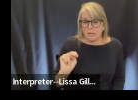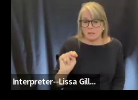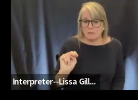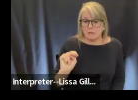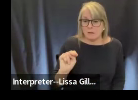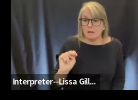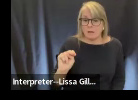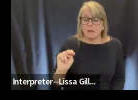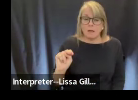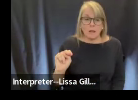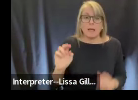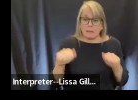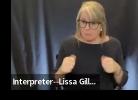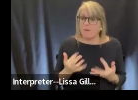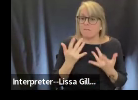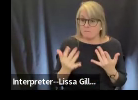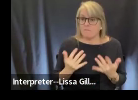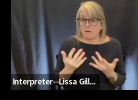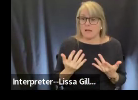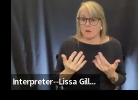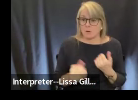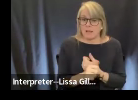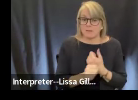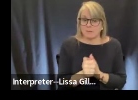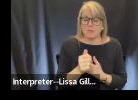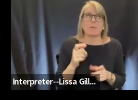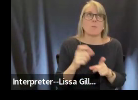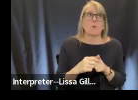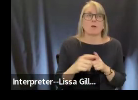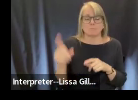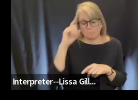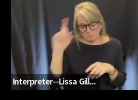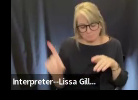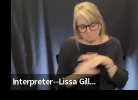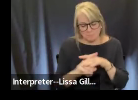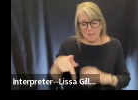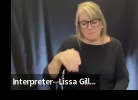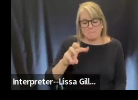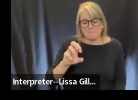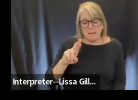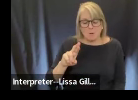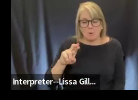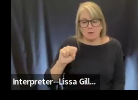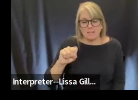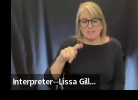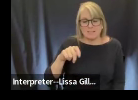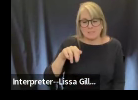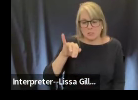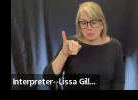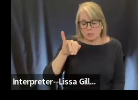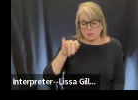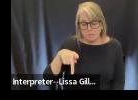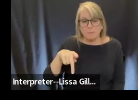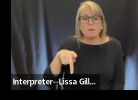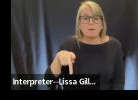have a fire hazard. So the word I was thinking of was a power strip. And when people overload those with too many